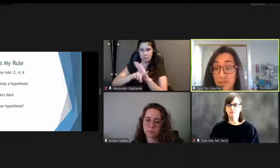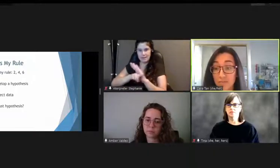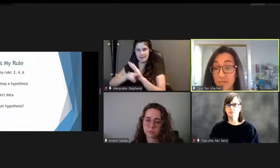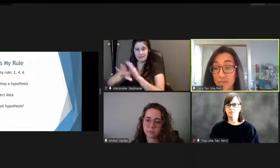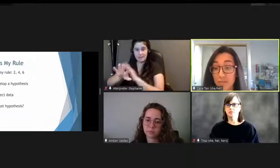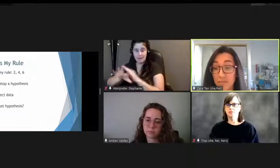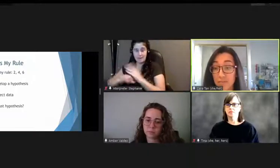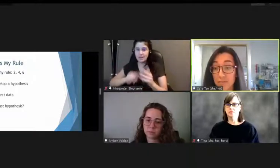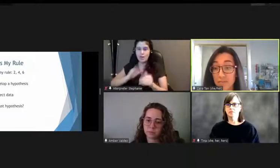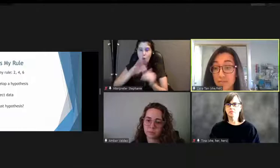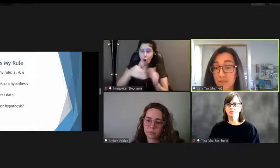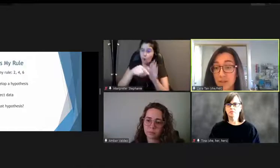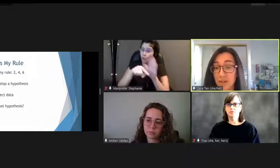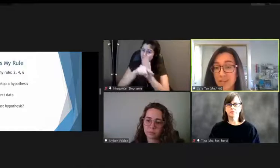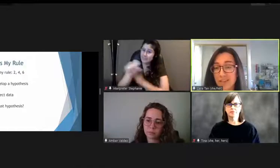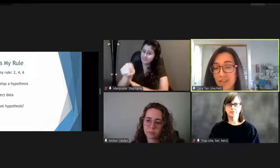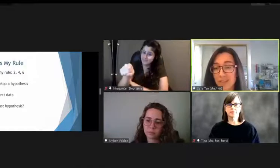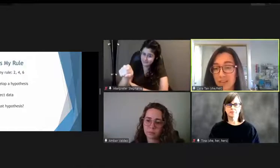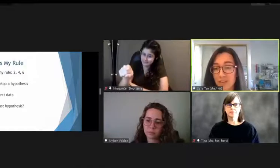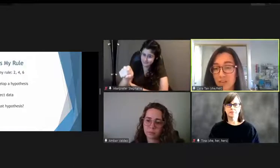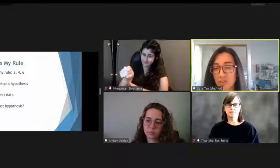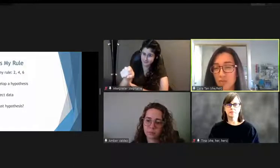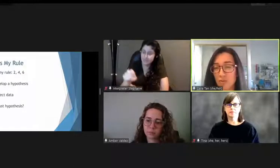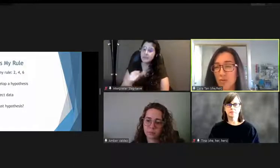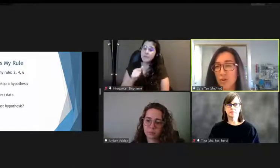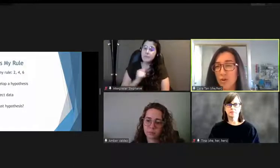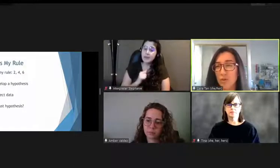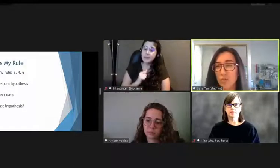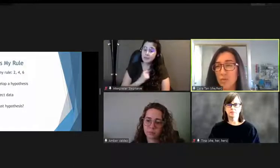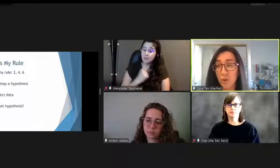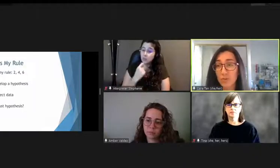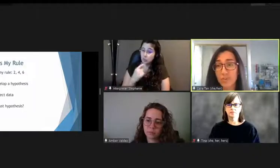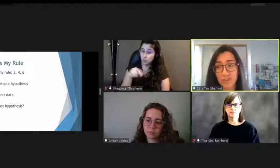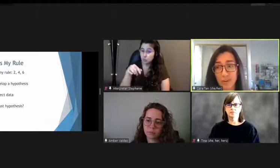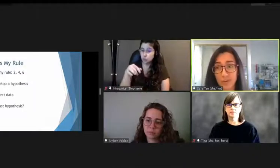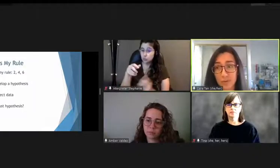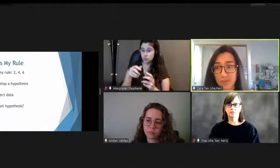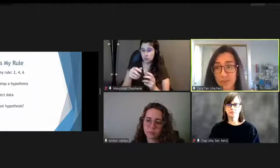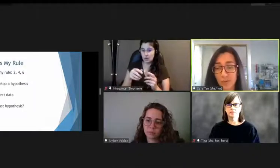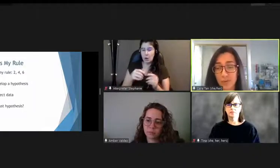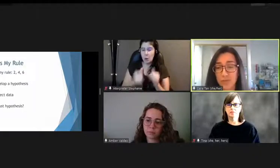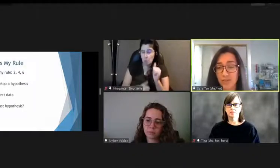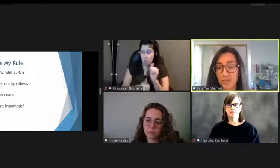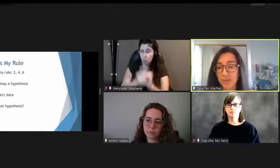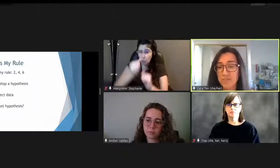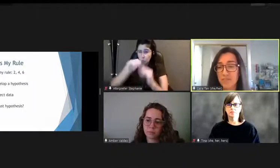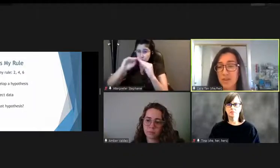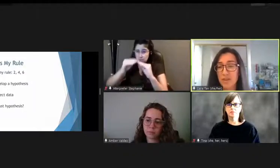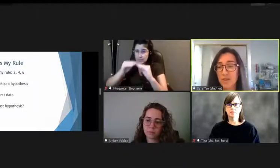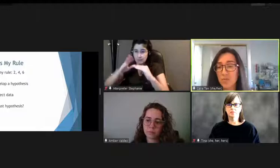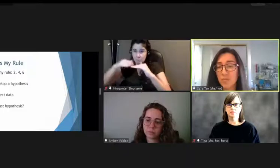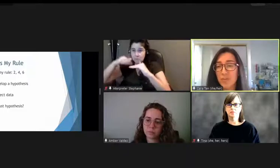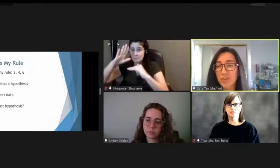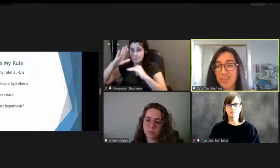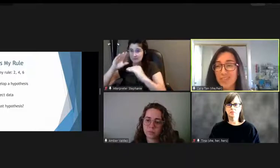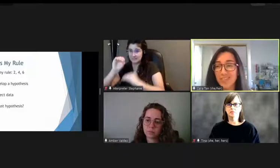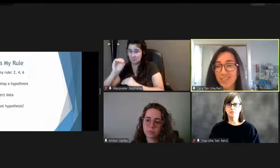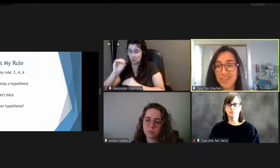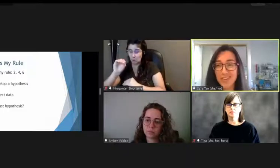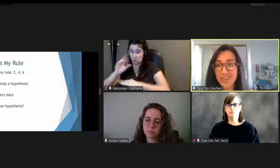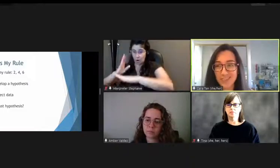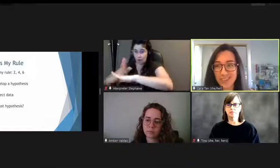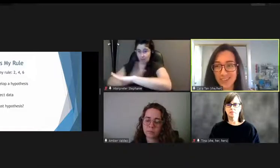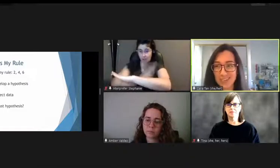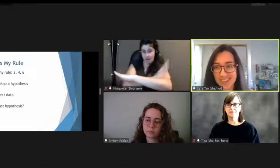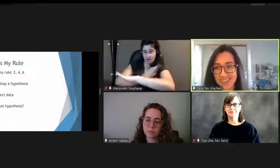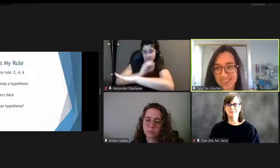negative. And I did say yes to most of the numbers above 0, but there's